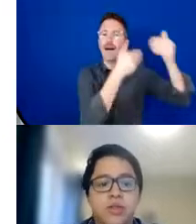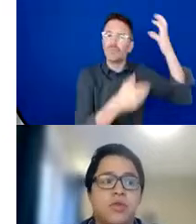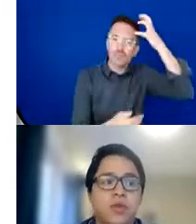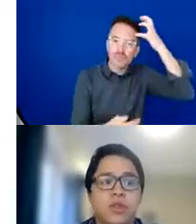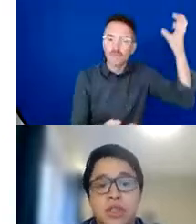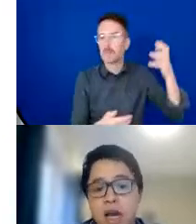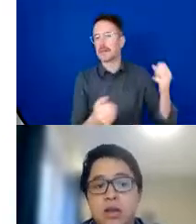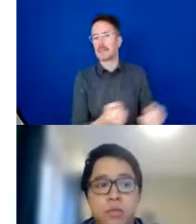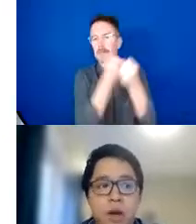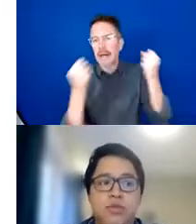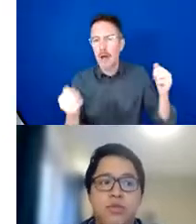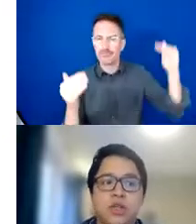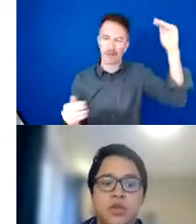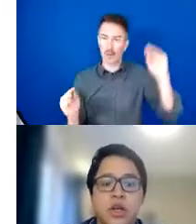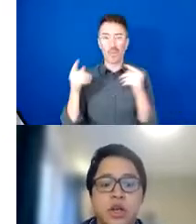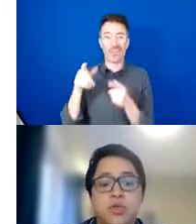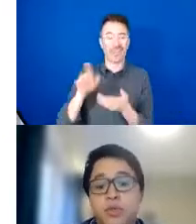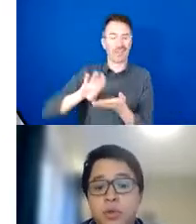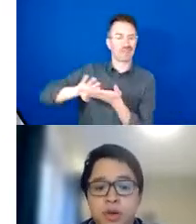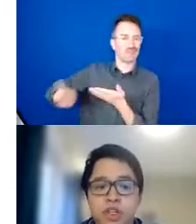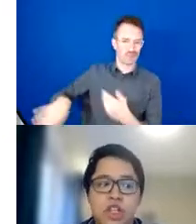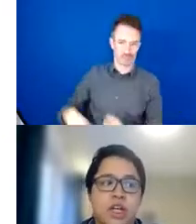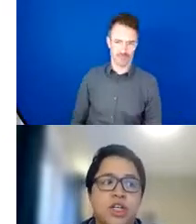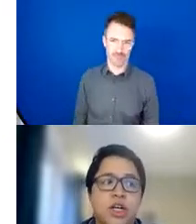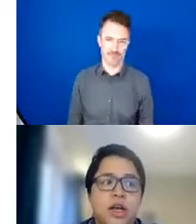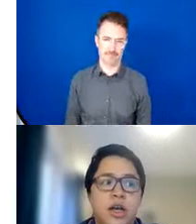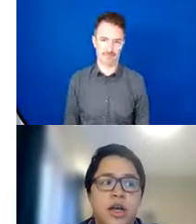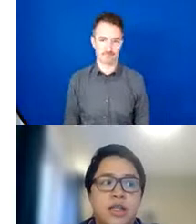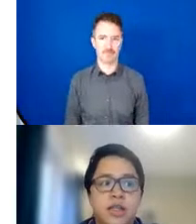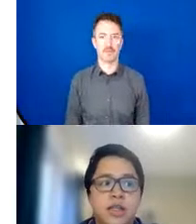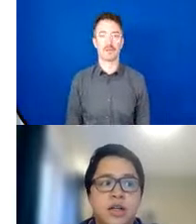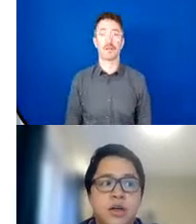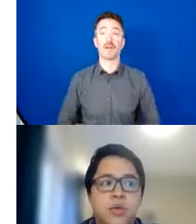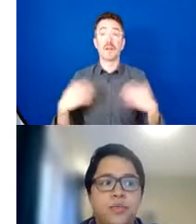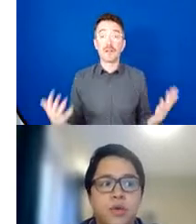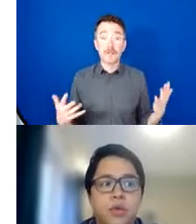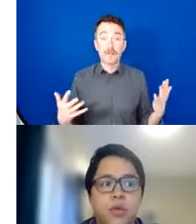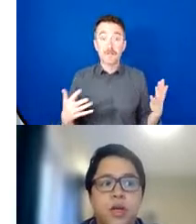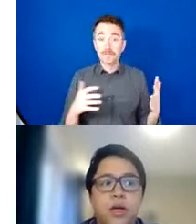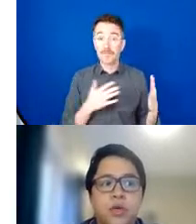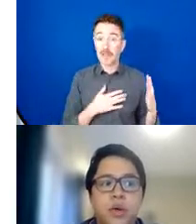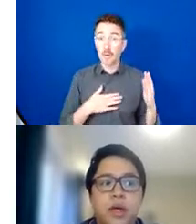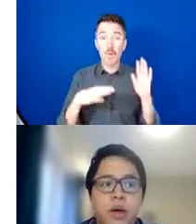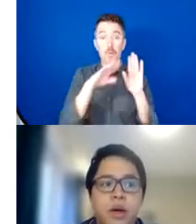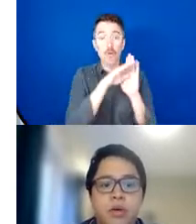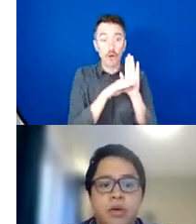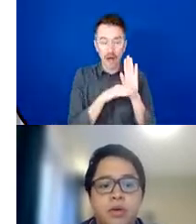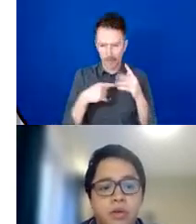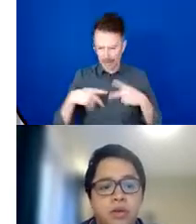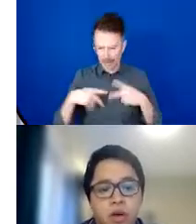trying to focus on tackling power differentials to inform-driven change. And this is what we are doing